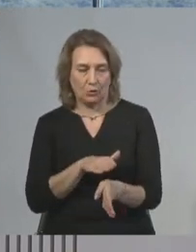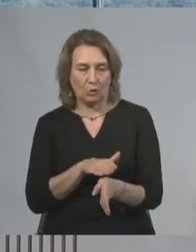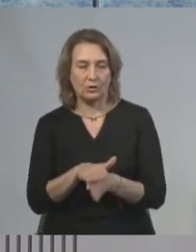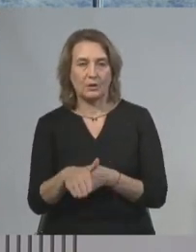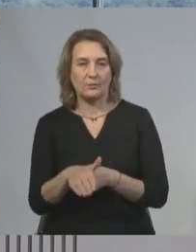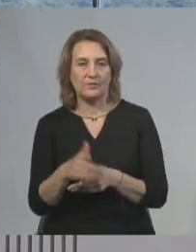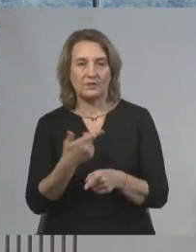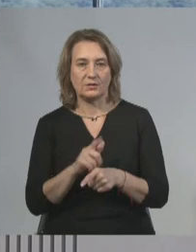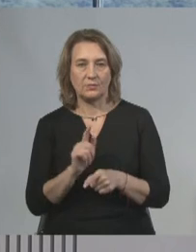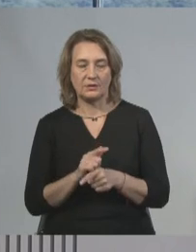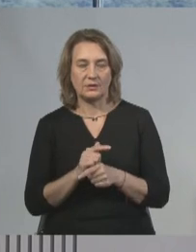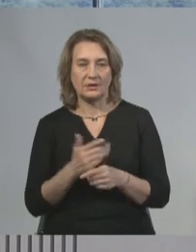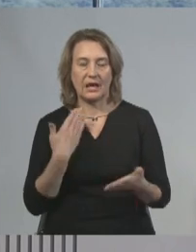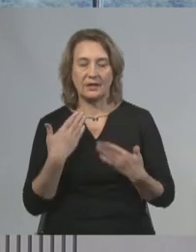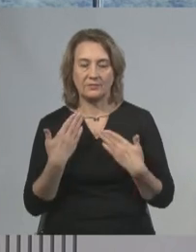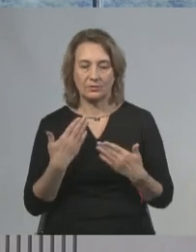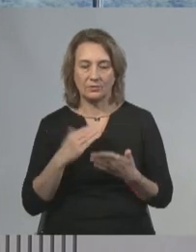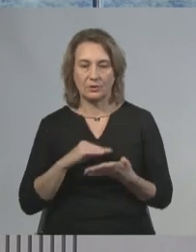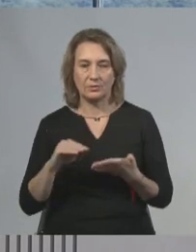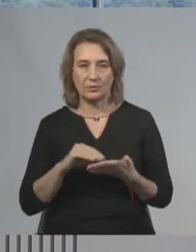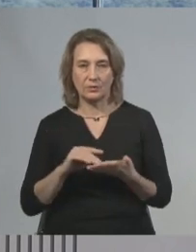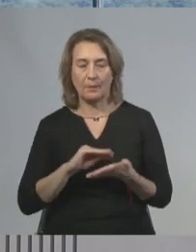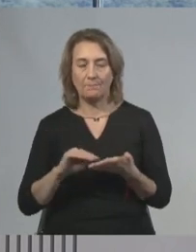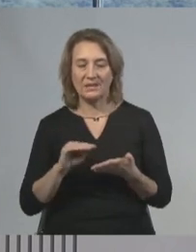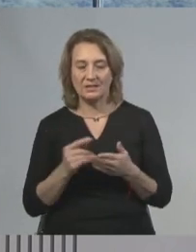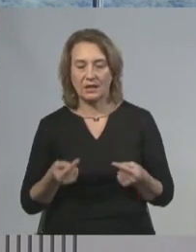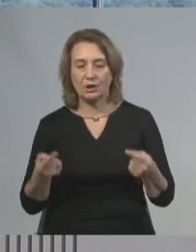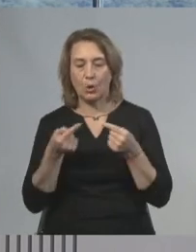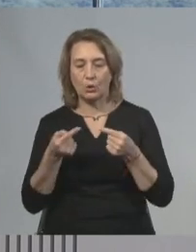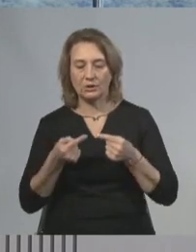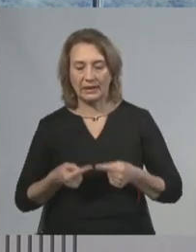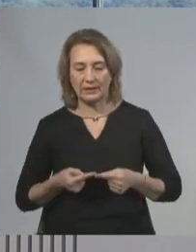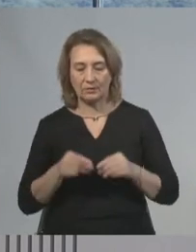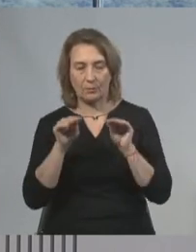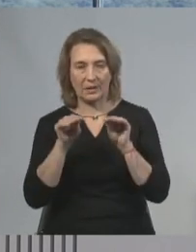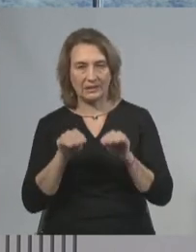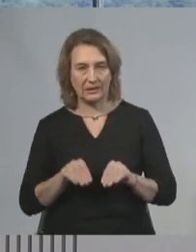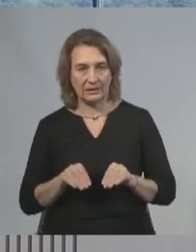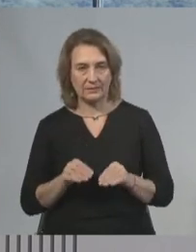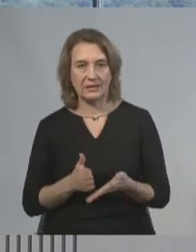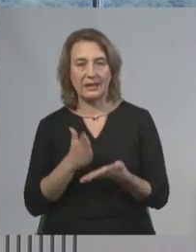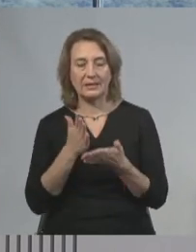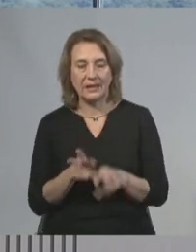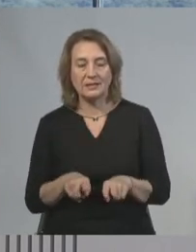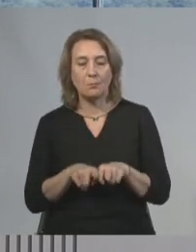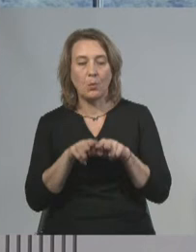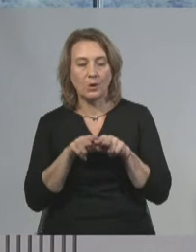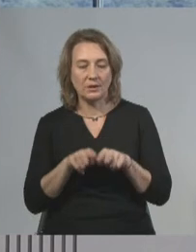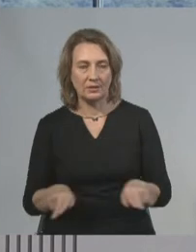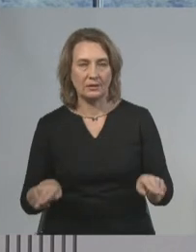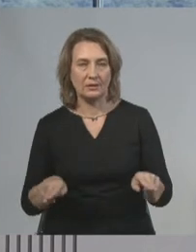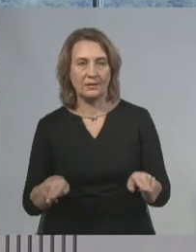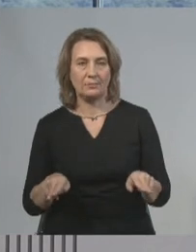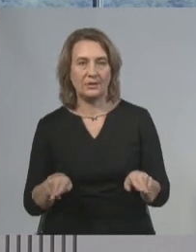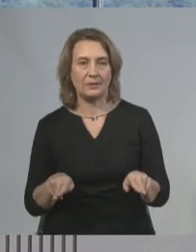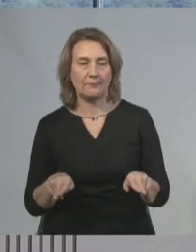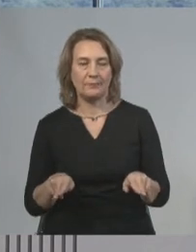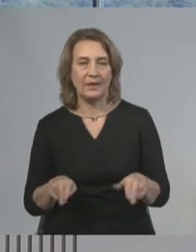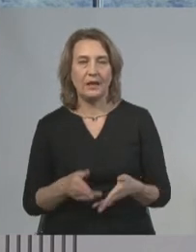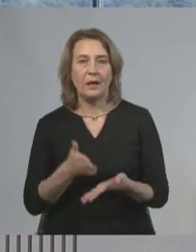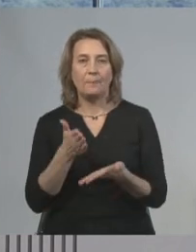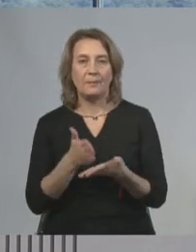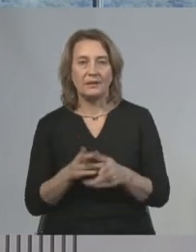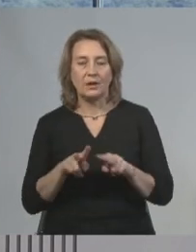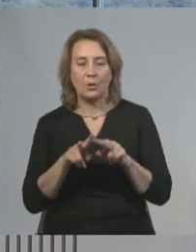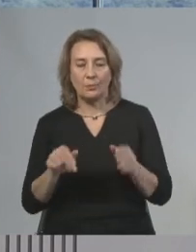media and they provided the recommendations on how to stick to and how to stick to the